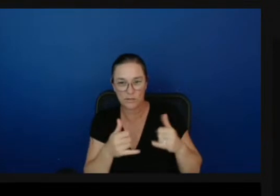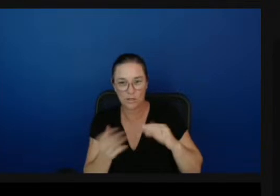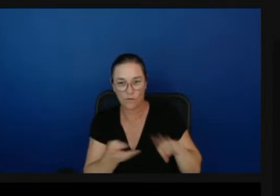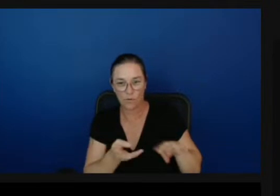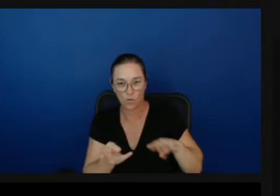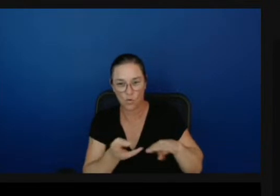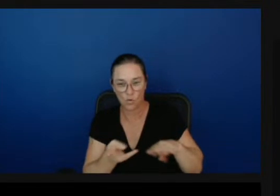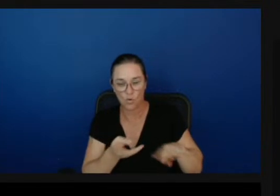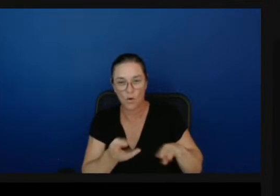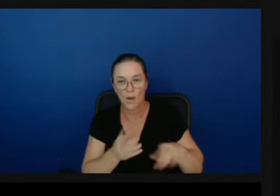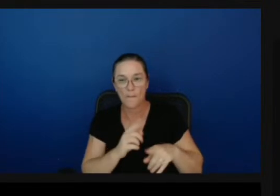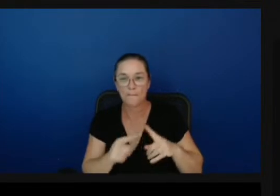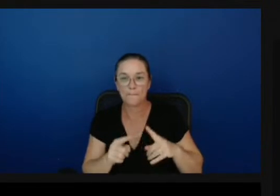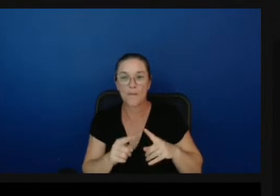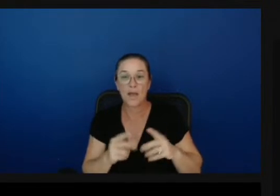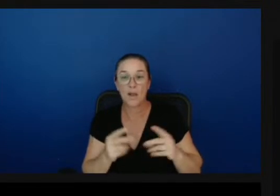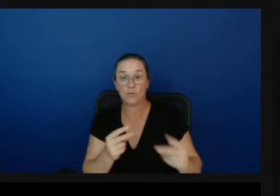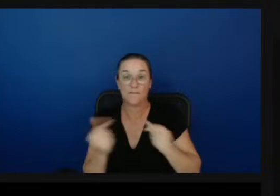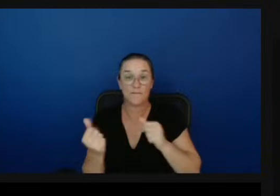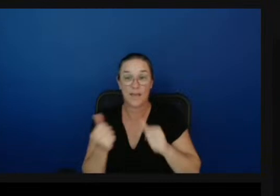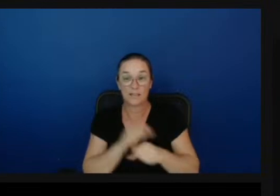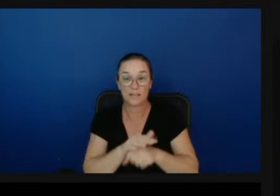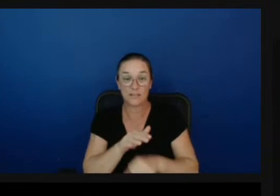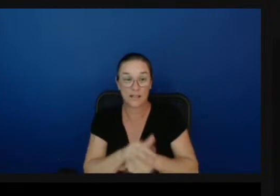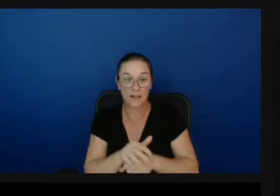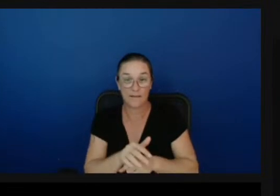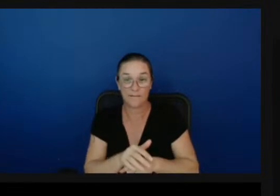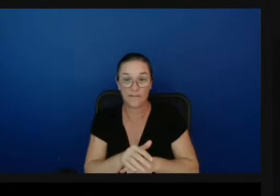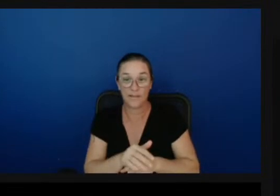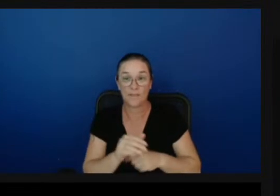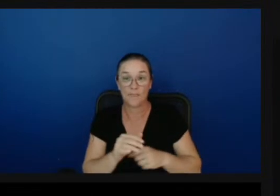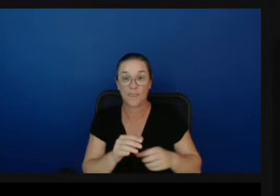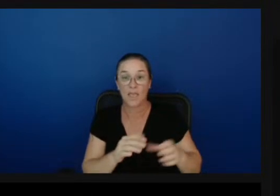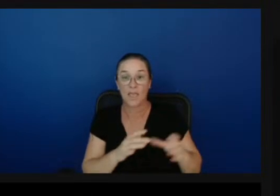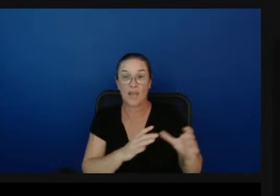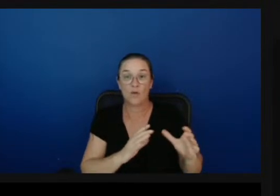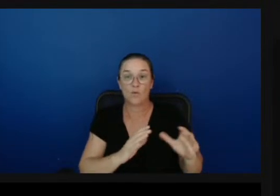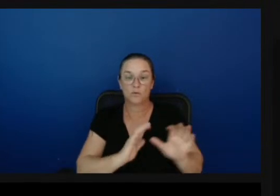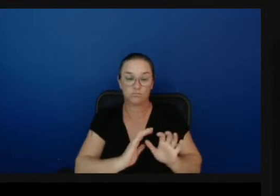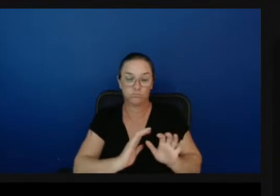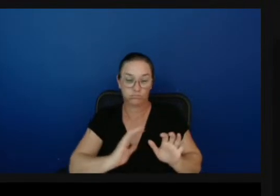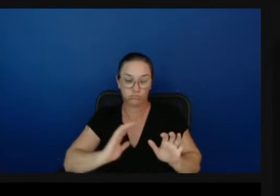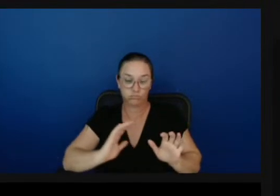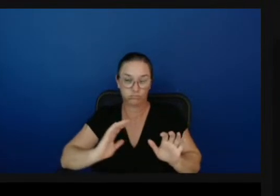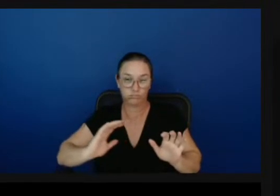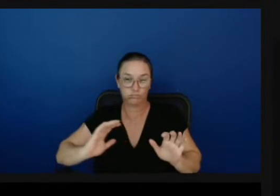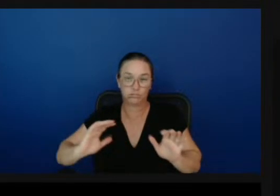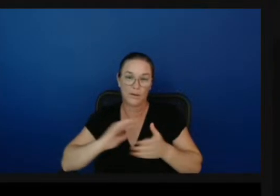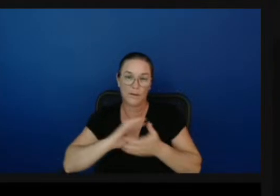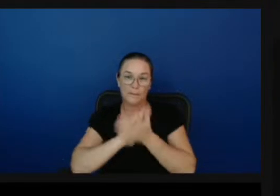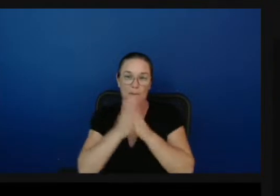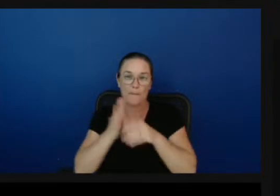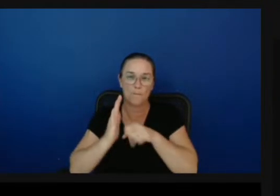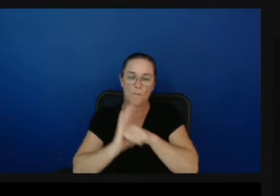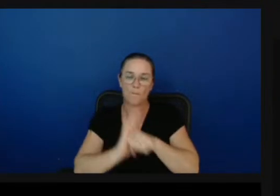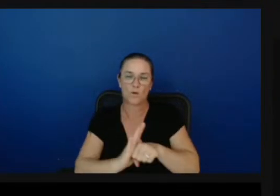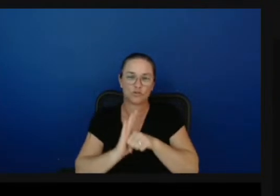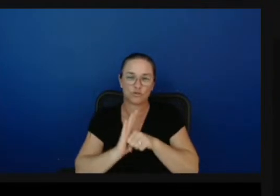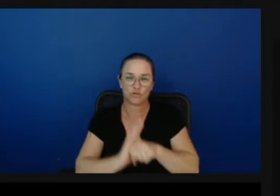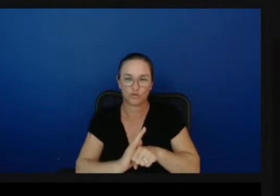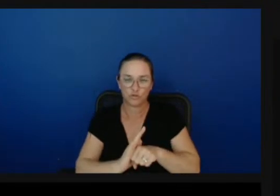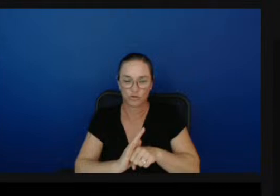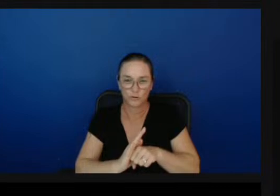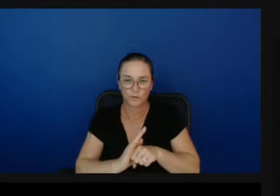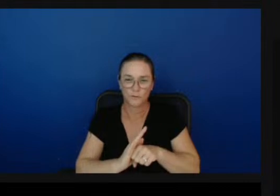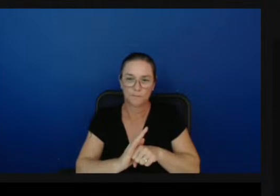coming into the volcano fast enough that we're going to move forward in time now. It was backfilling, pressurizing in the South Caldera, pressurizing